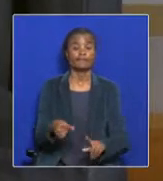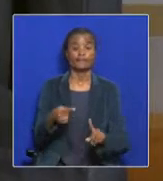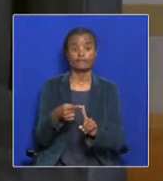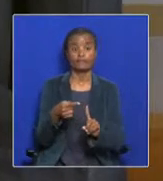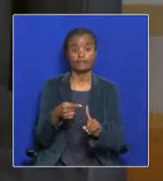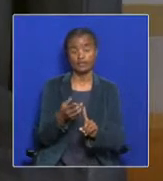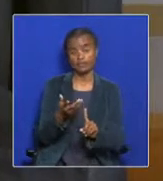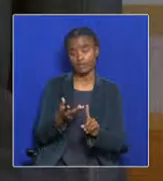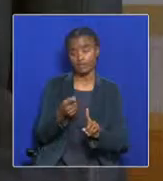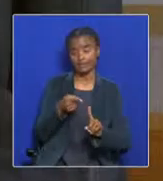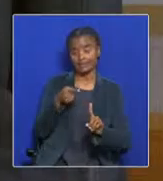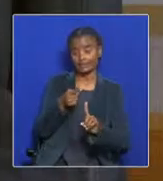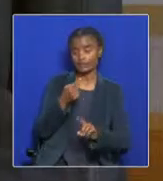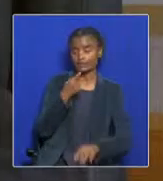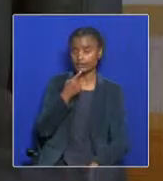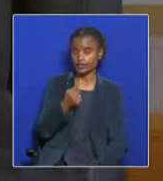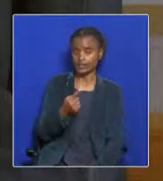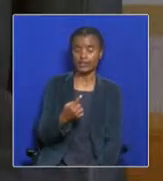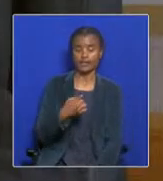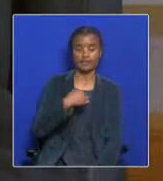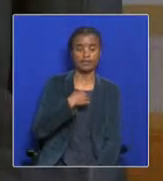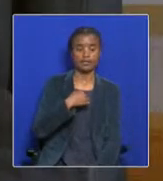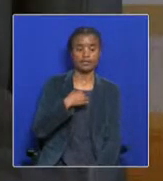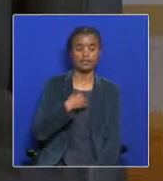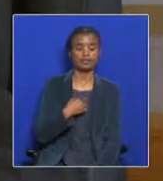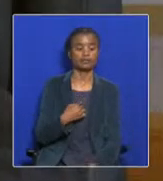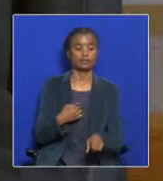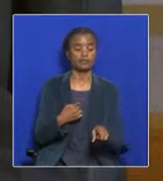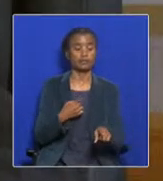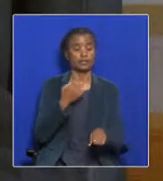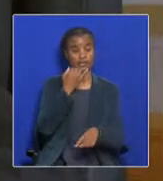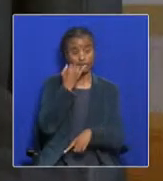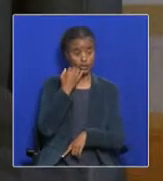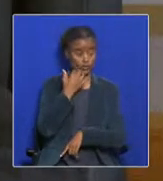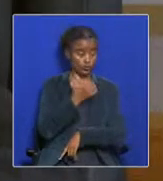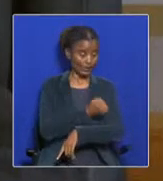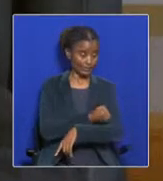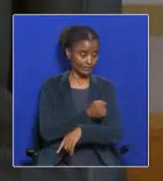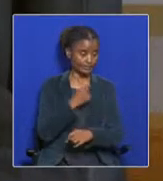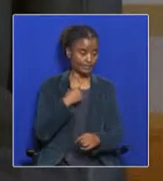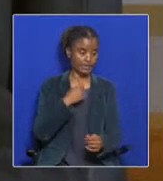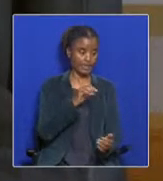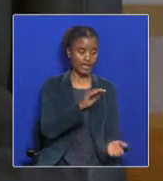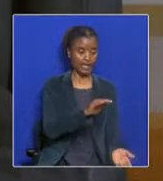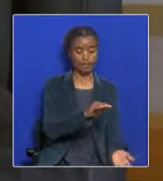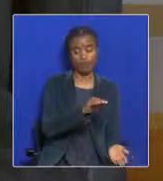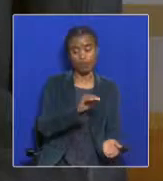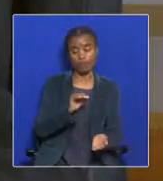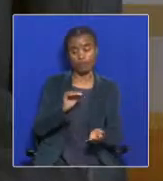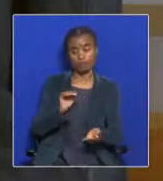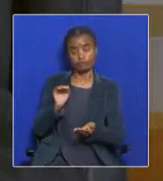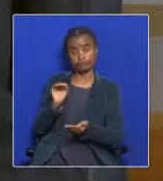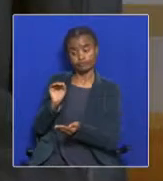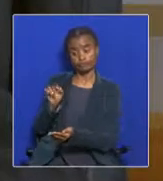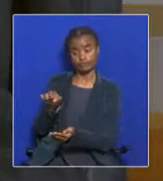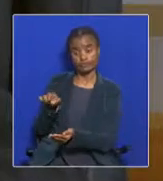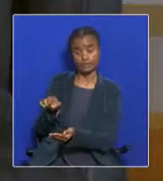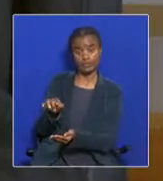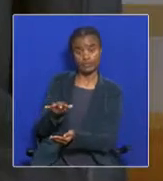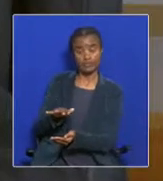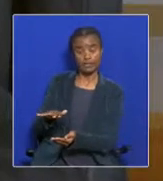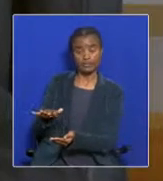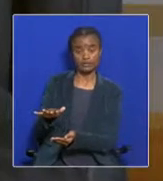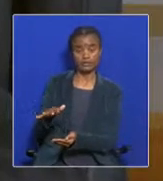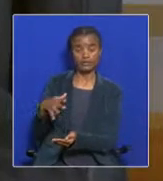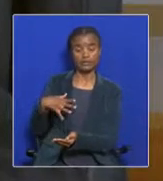I moved these drugs to Port Shepstone on the instruction of Colonel